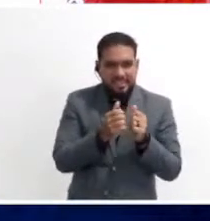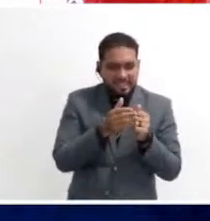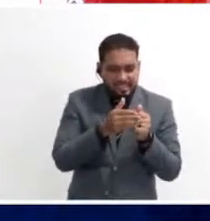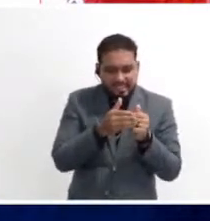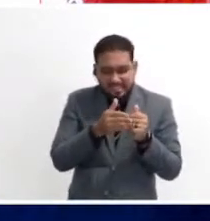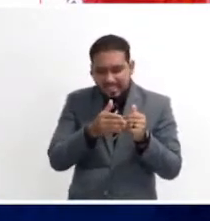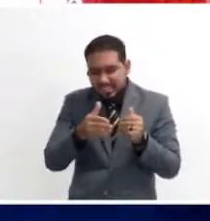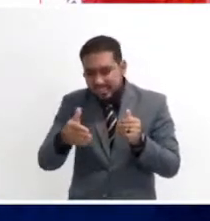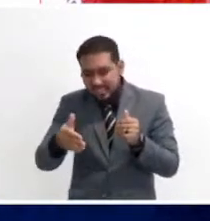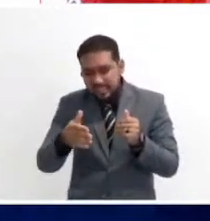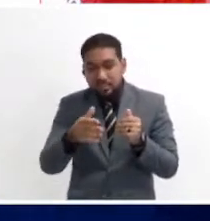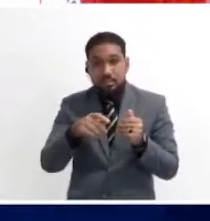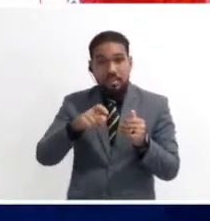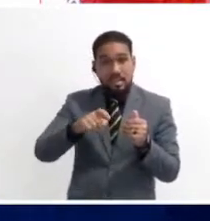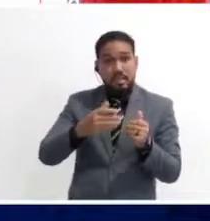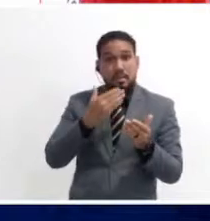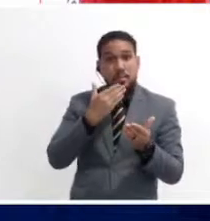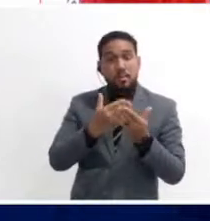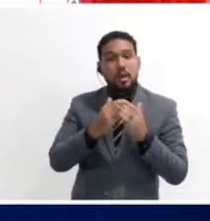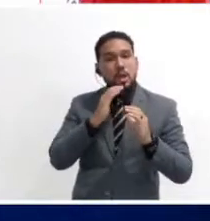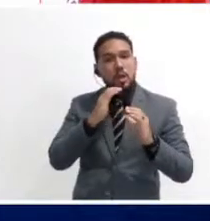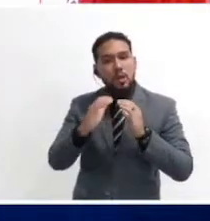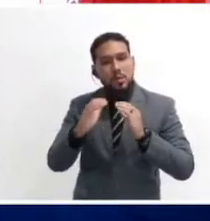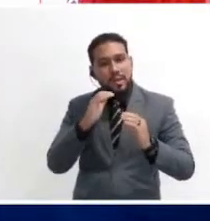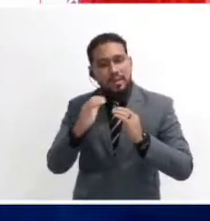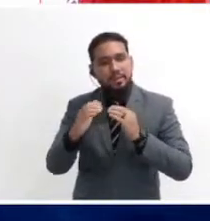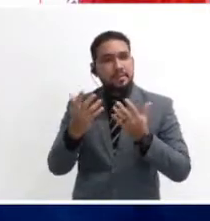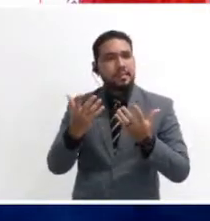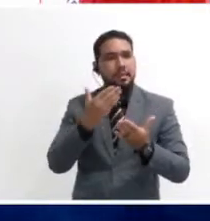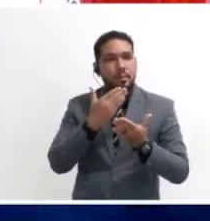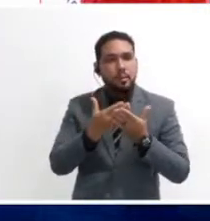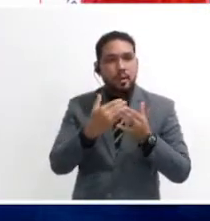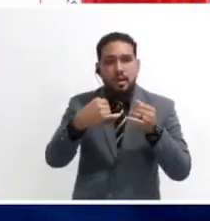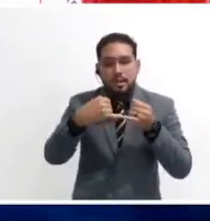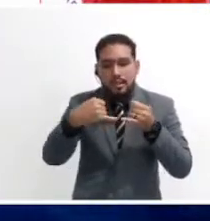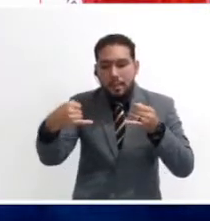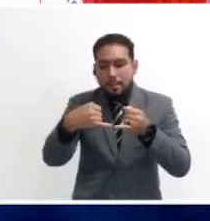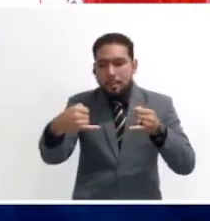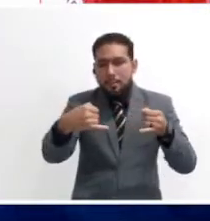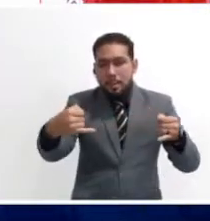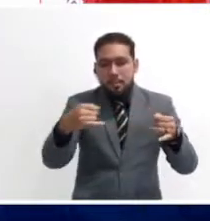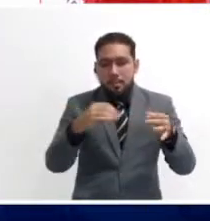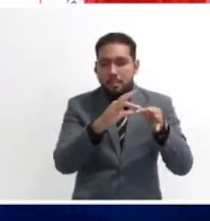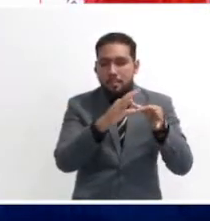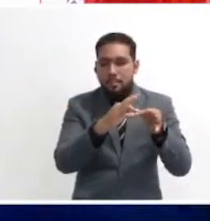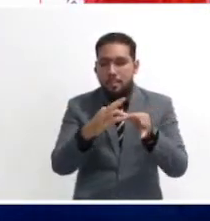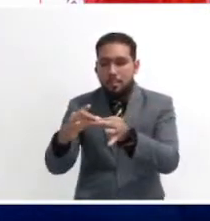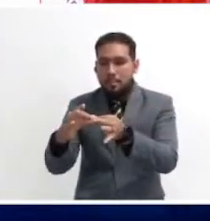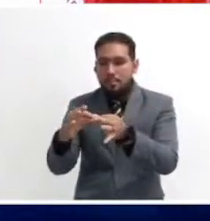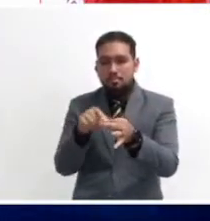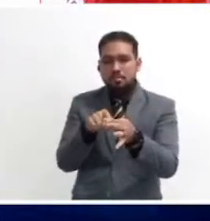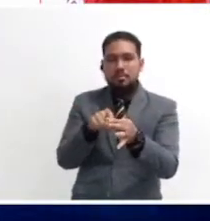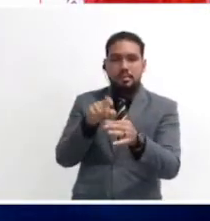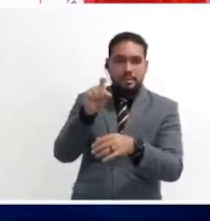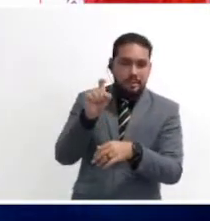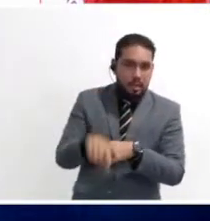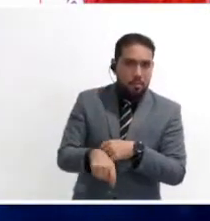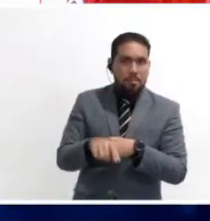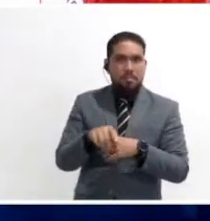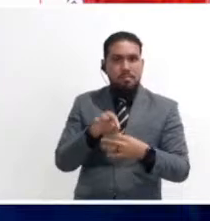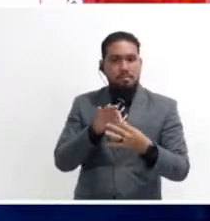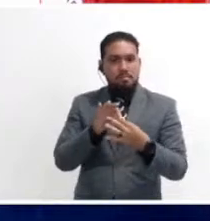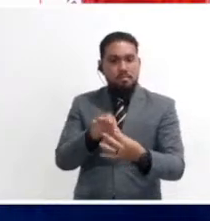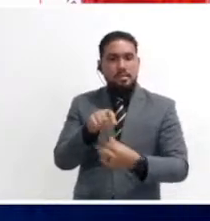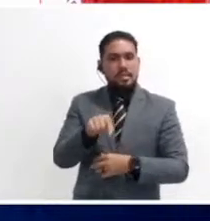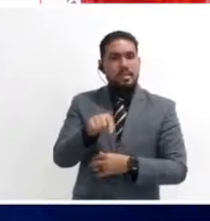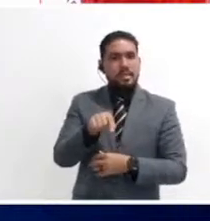the overall higher performance of the overall device will be. The big downside